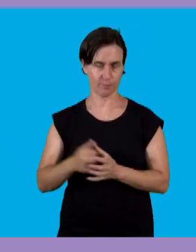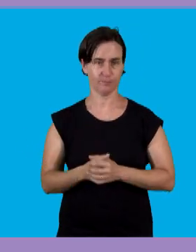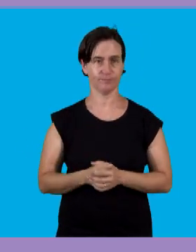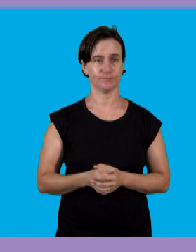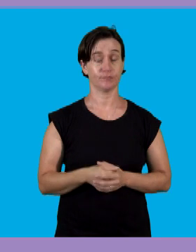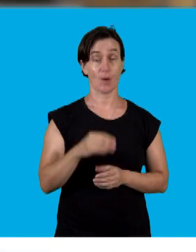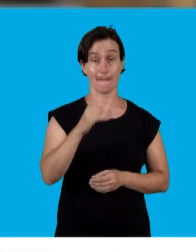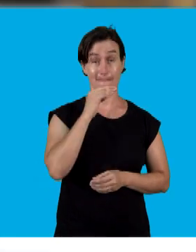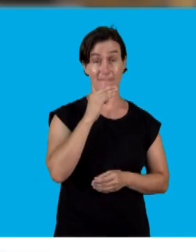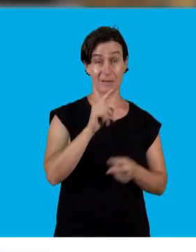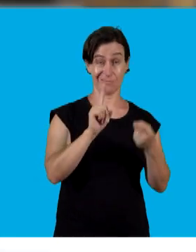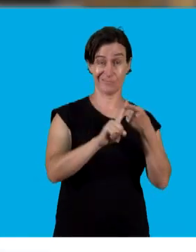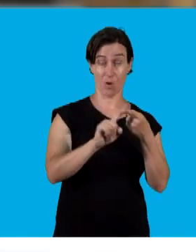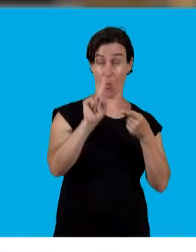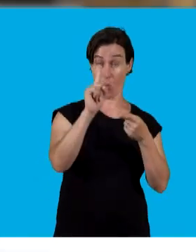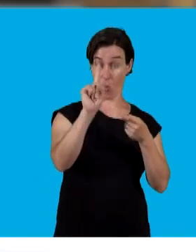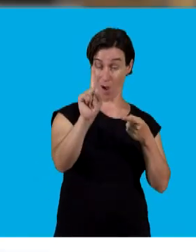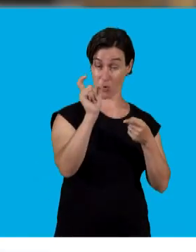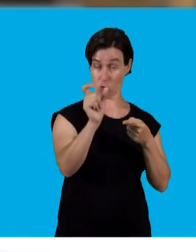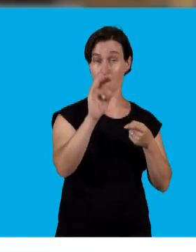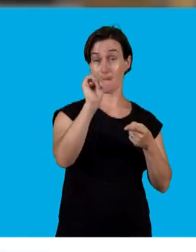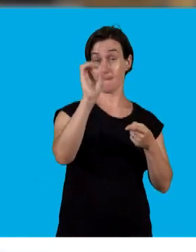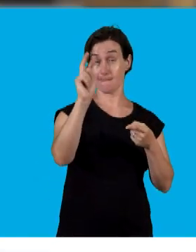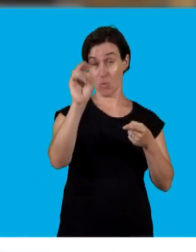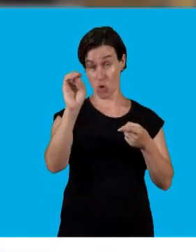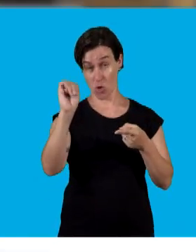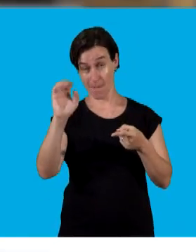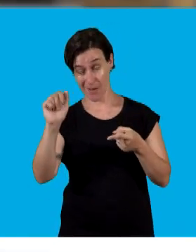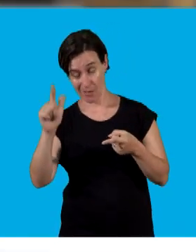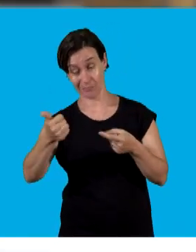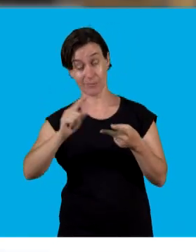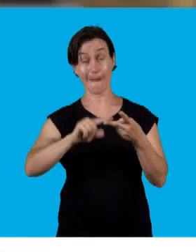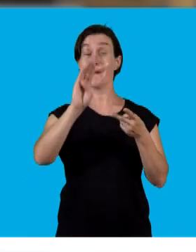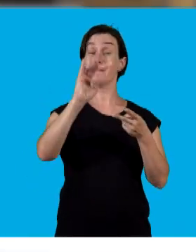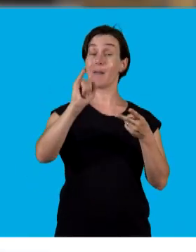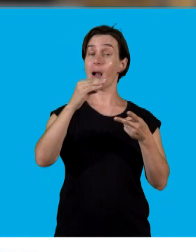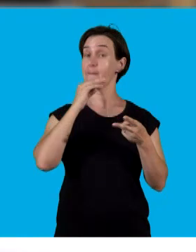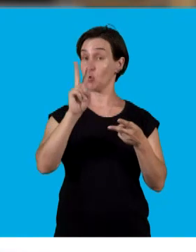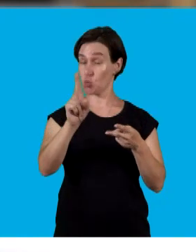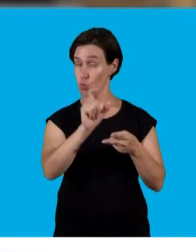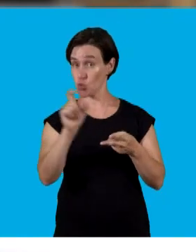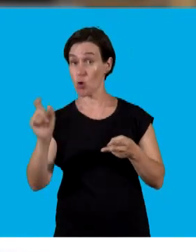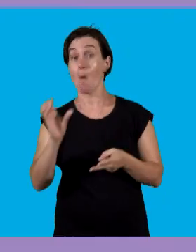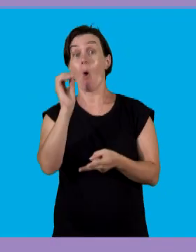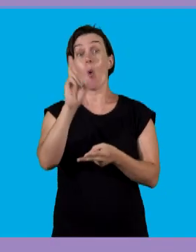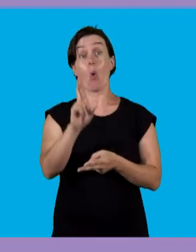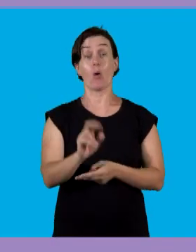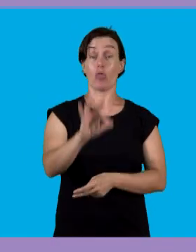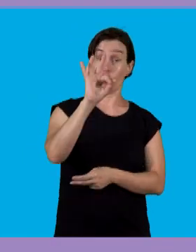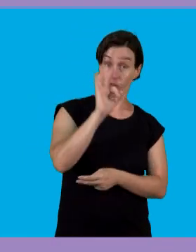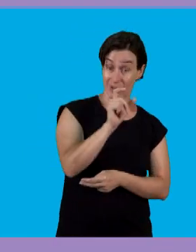monomial, 2 terms, which is a binomial. Let's look what a trinomial would look like, which will have